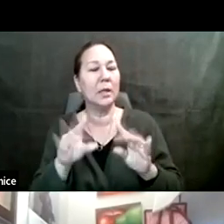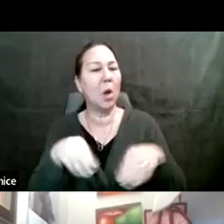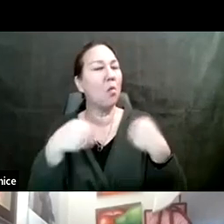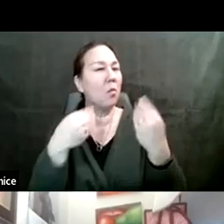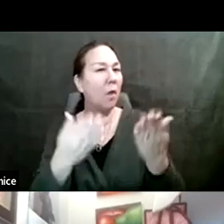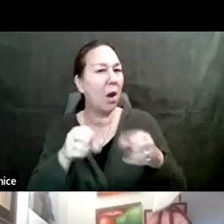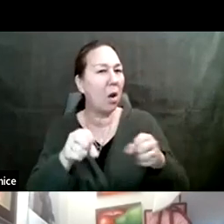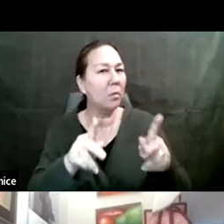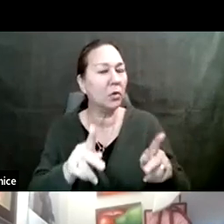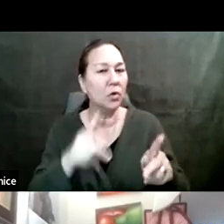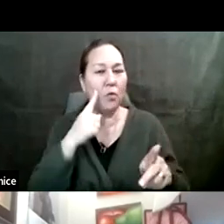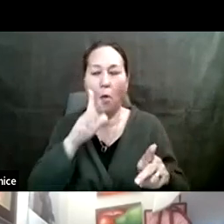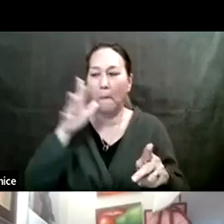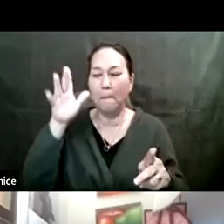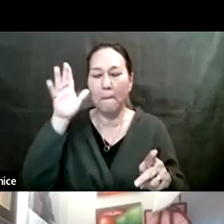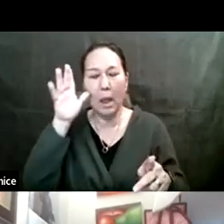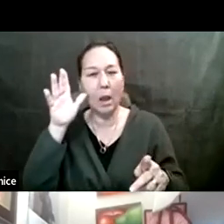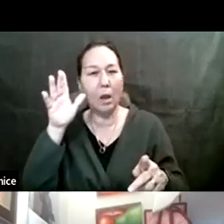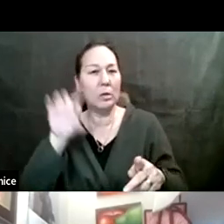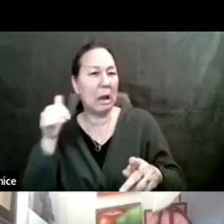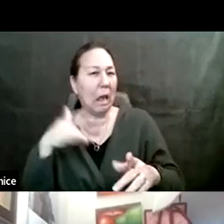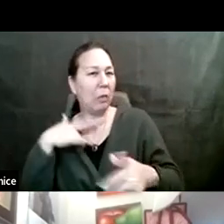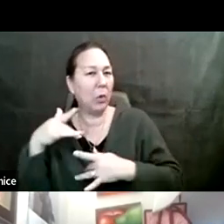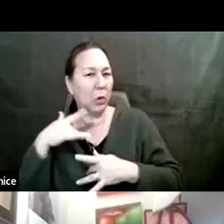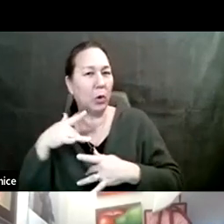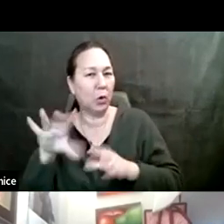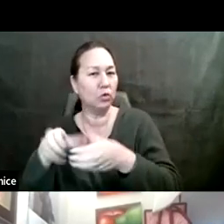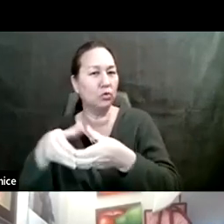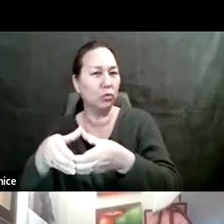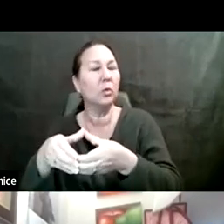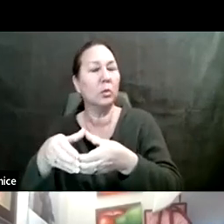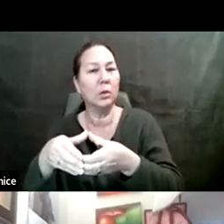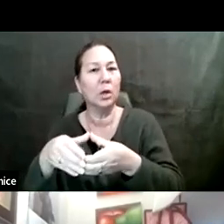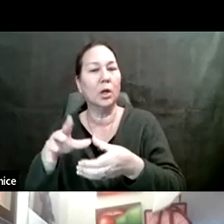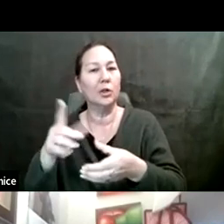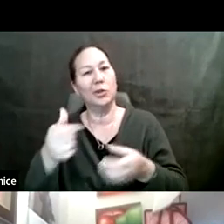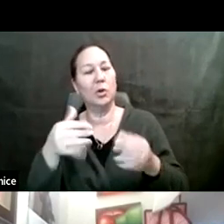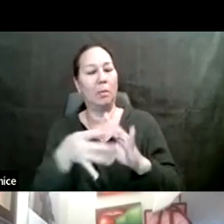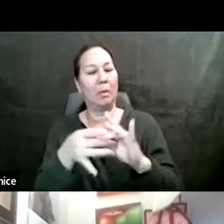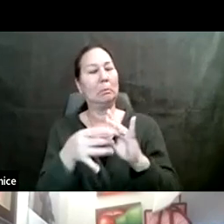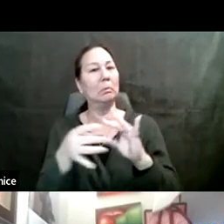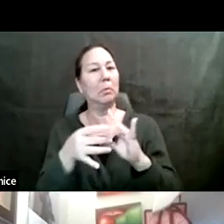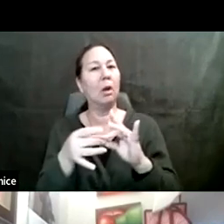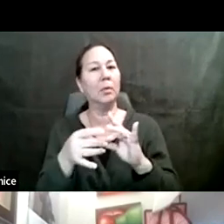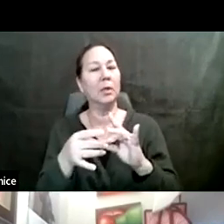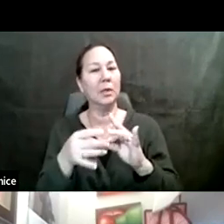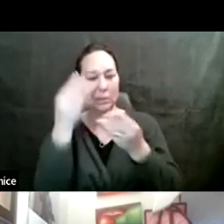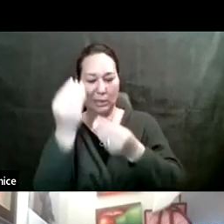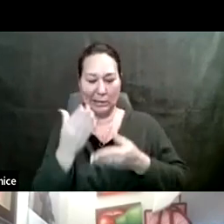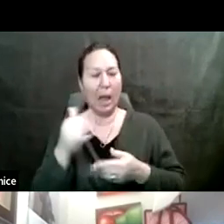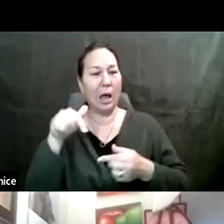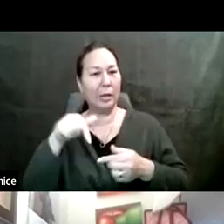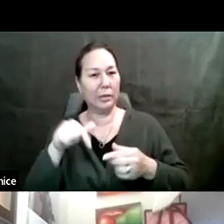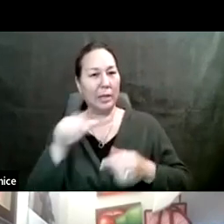and other concerned parties to make brief presentations to the school committee on pertinent School issues questions